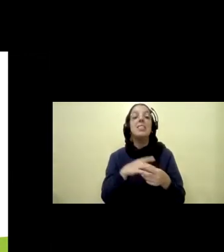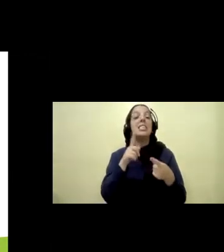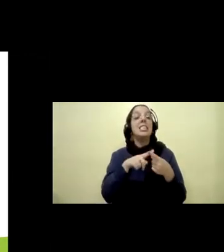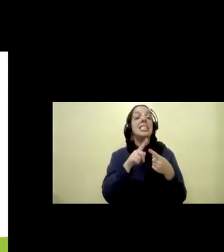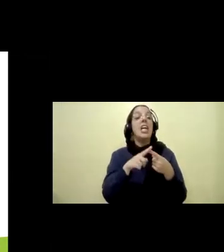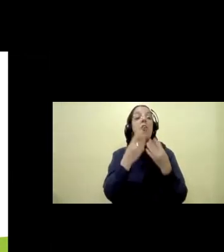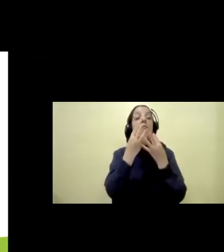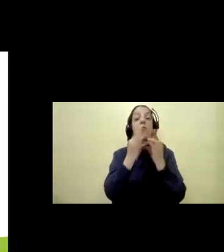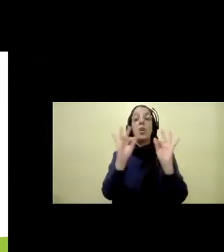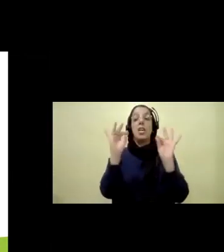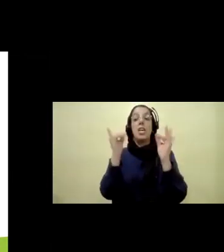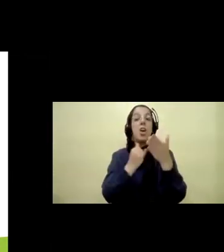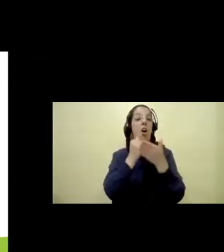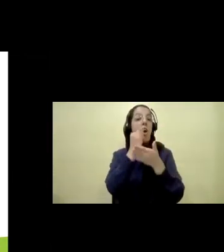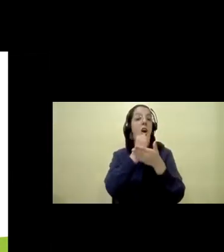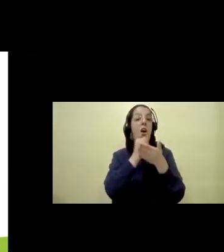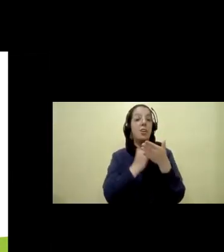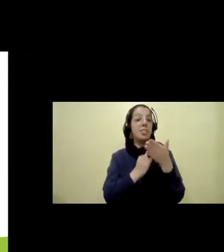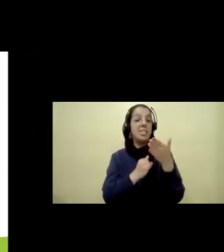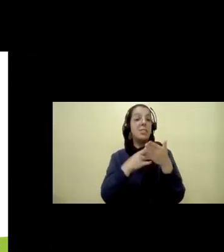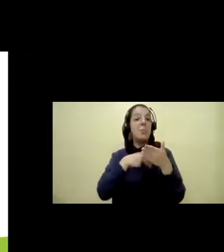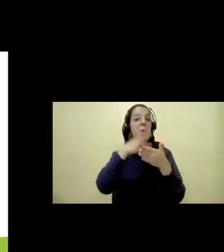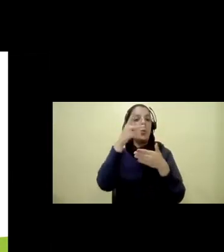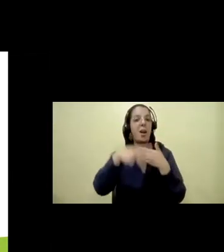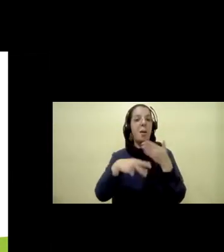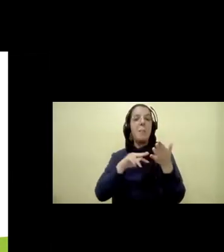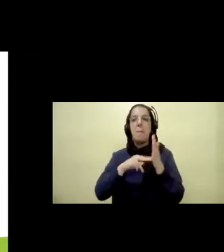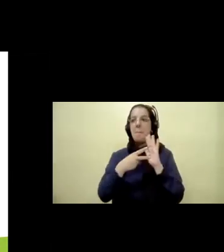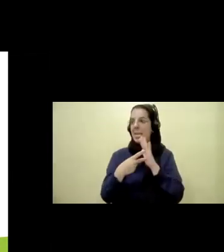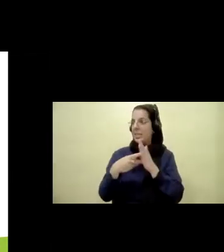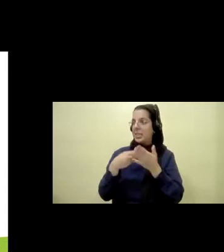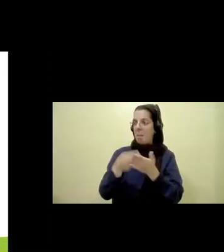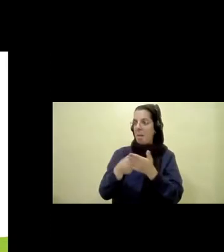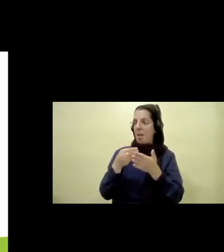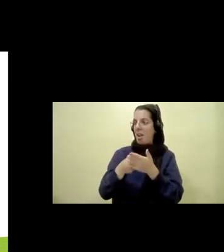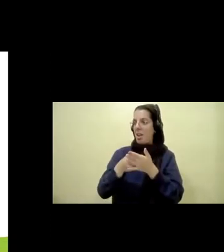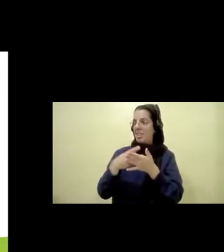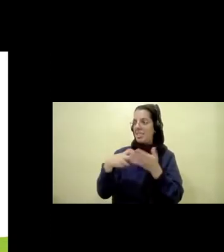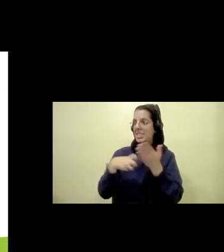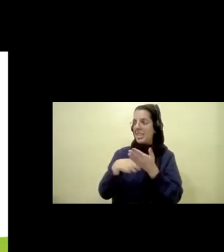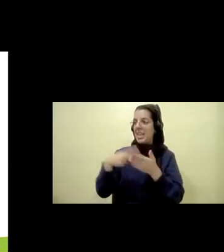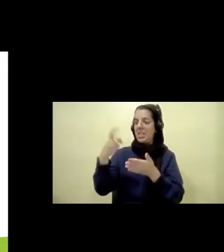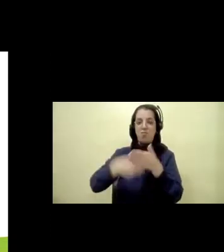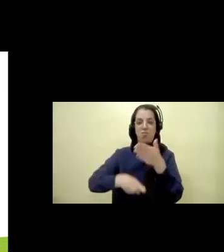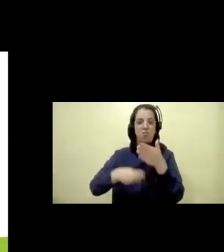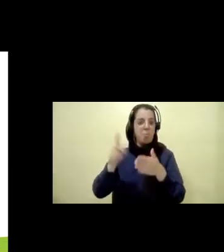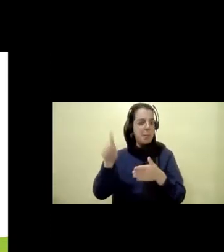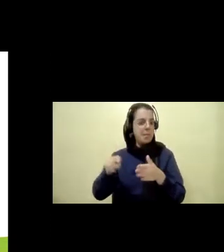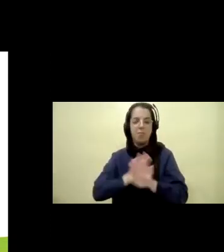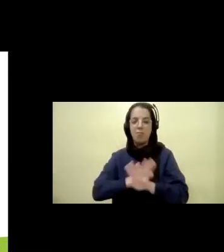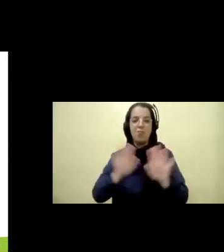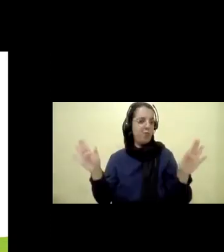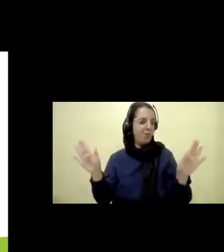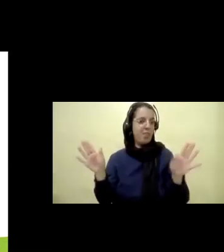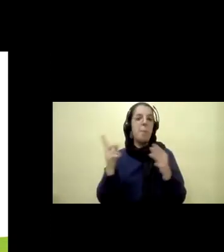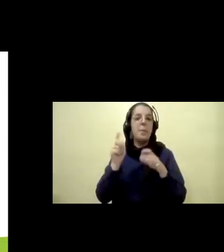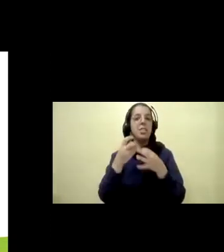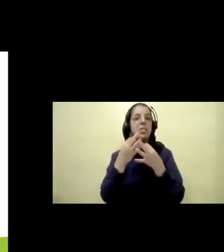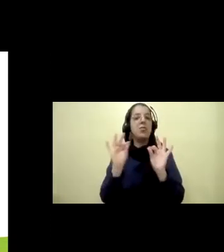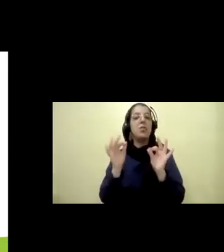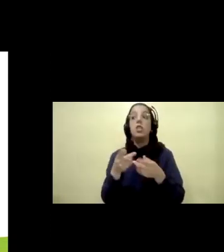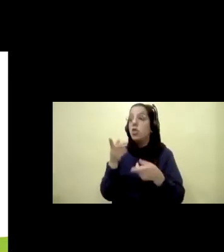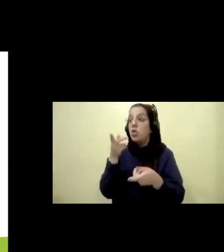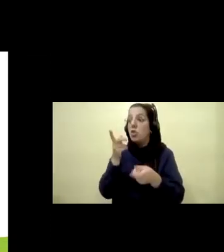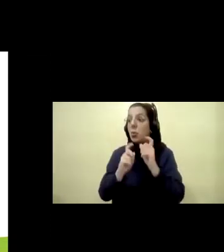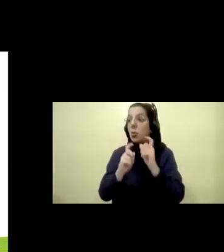arts programming. So you cannot be charging admission or tickets. You cannot be, asking for donations.